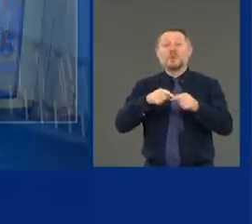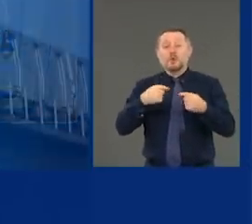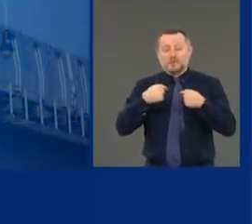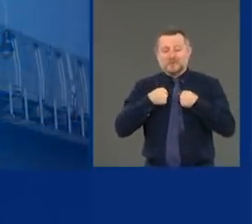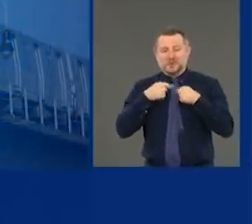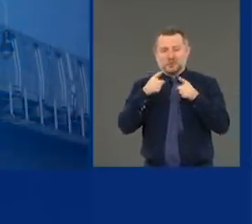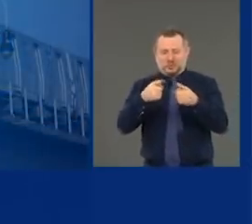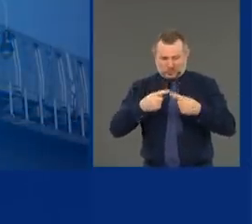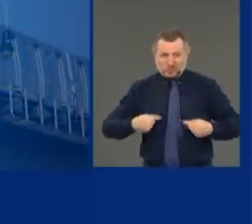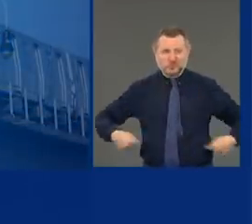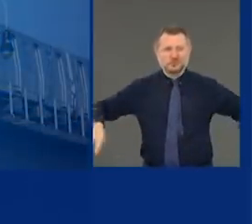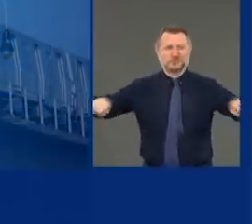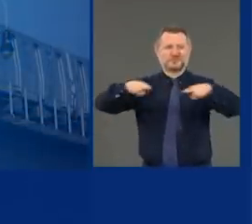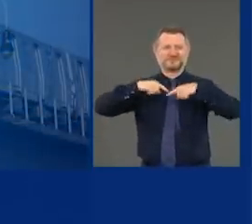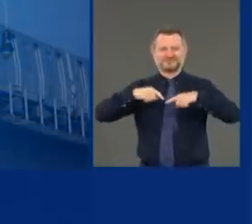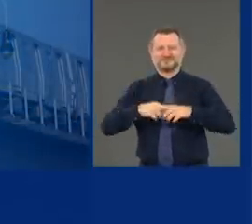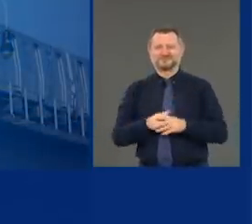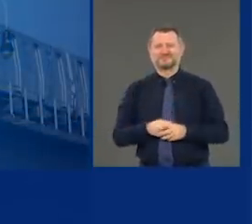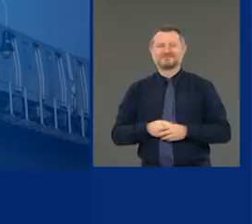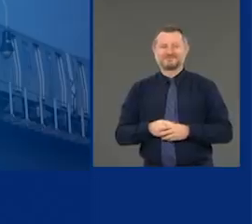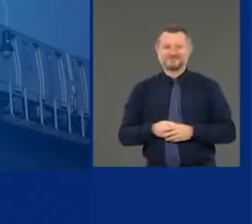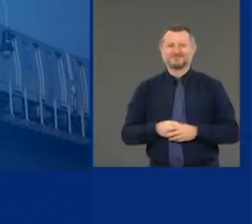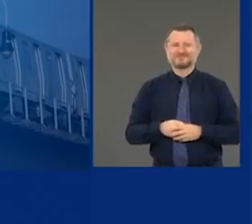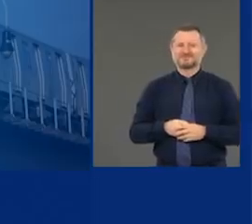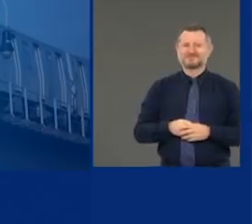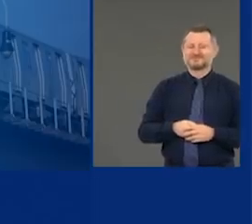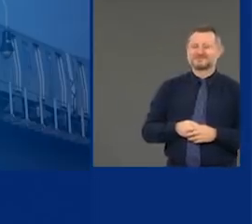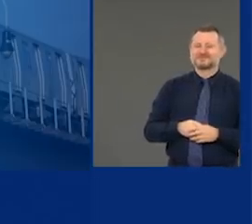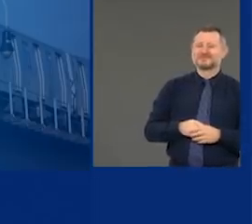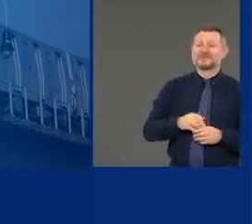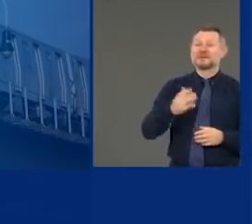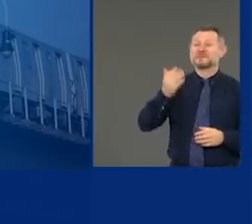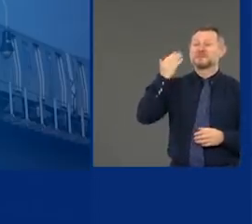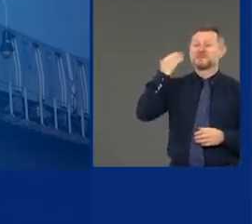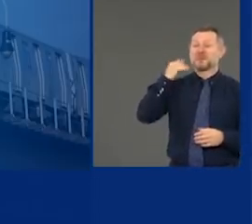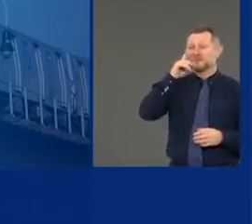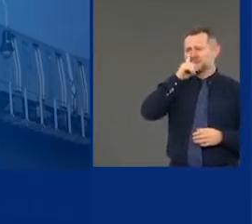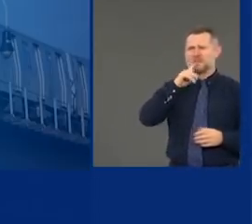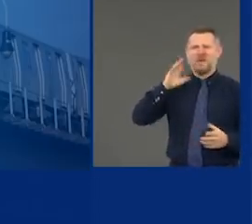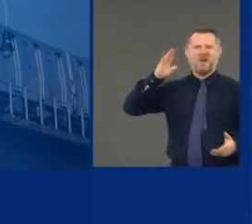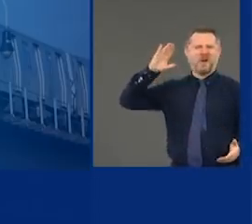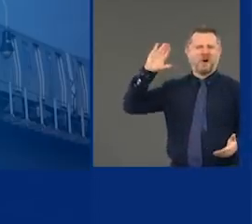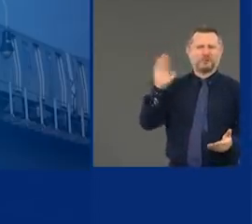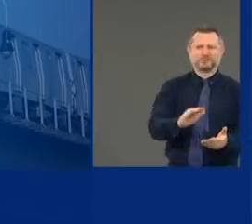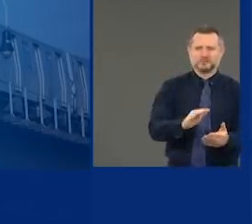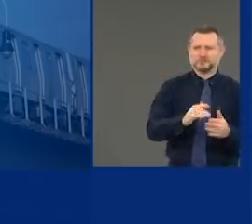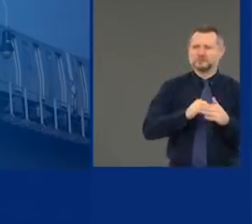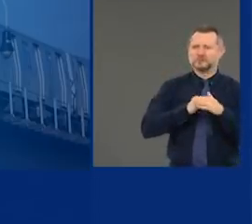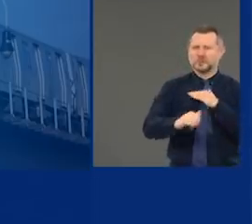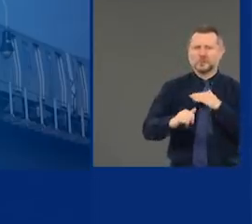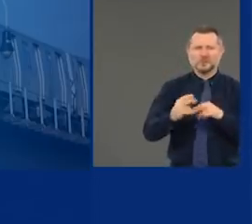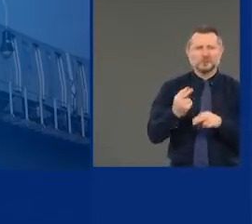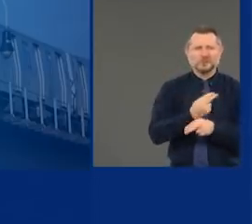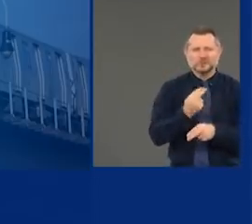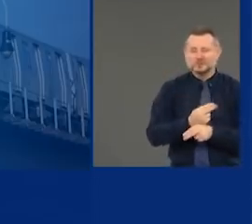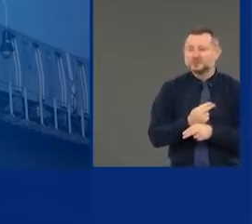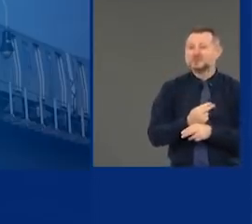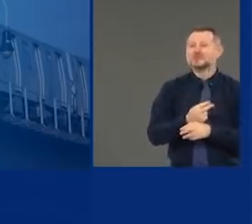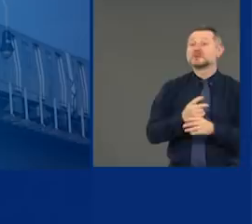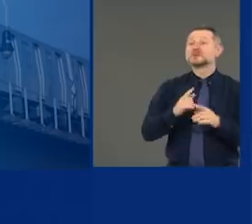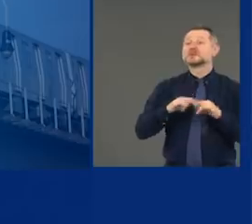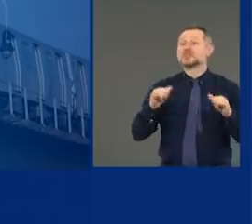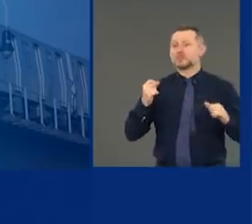and us as a collective. While the ridership has been reduced, there was also